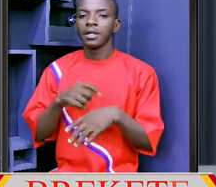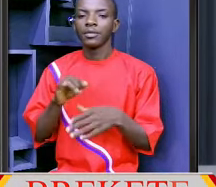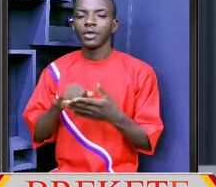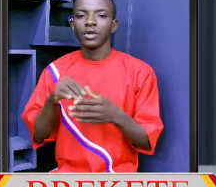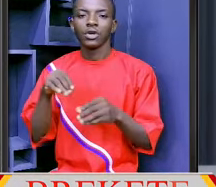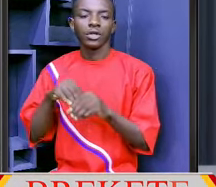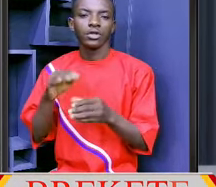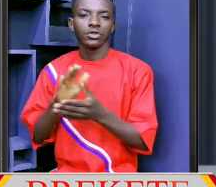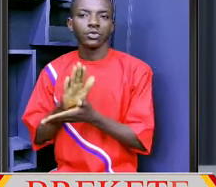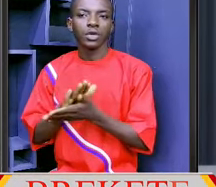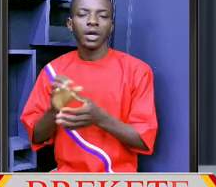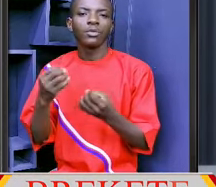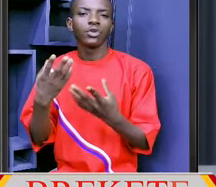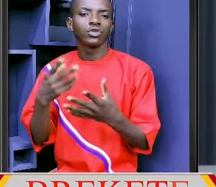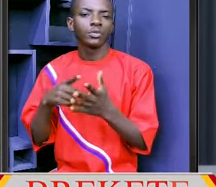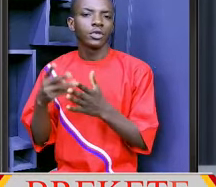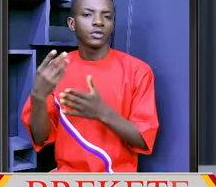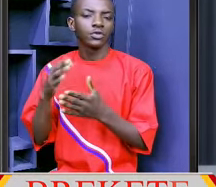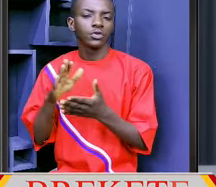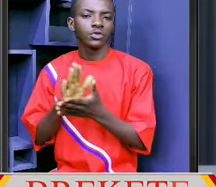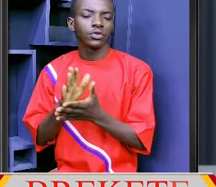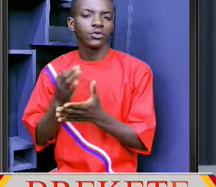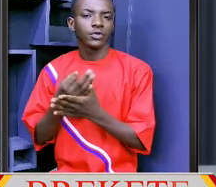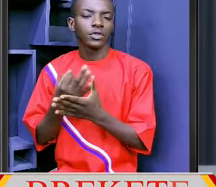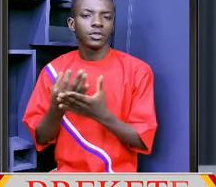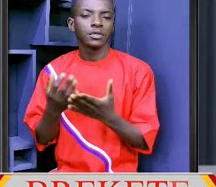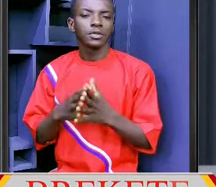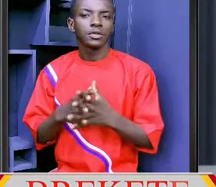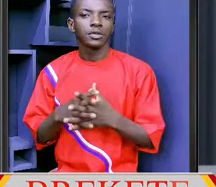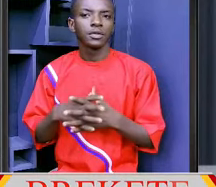did for school, how much do they pay school fees?